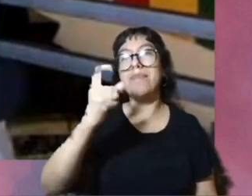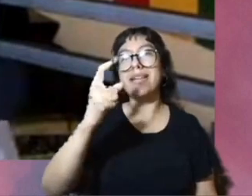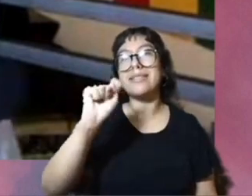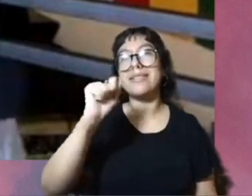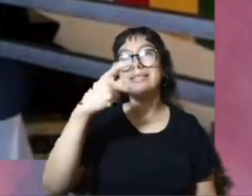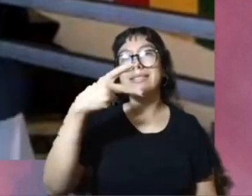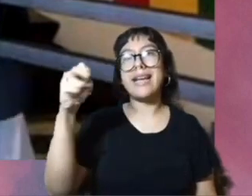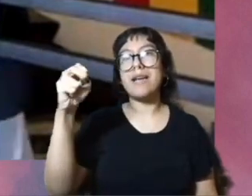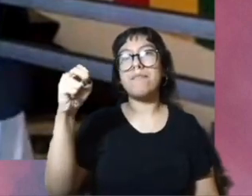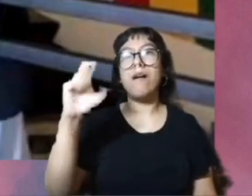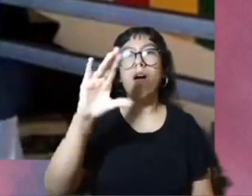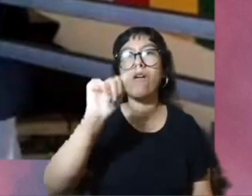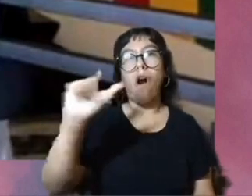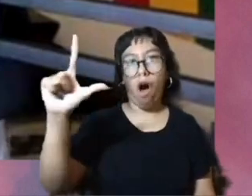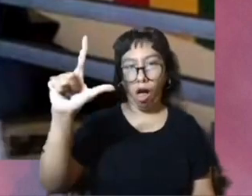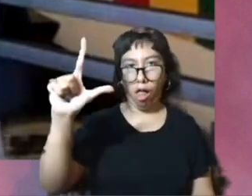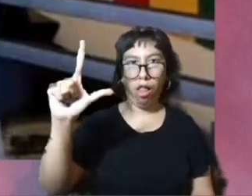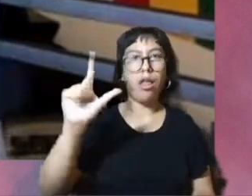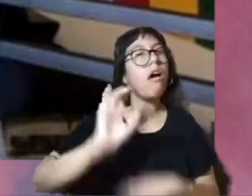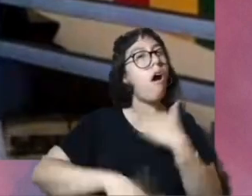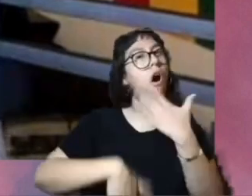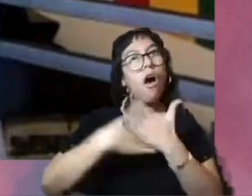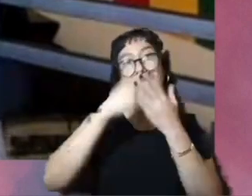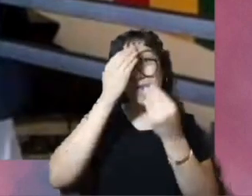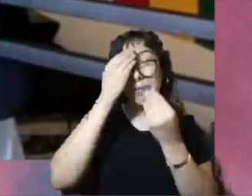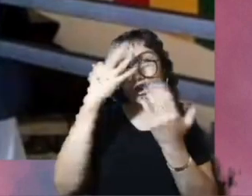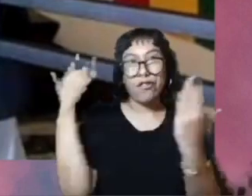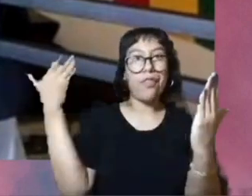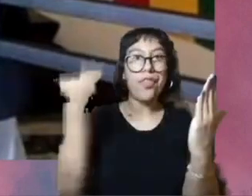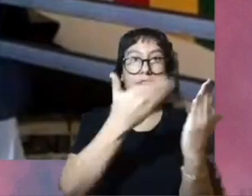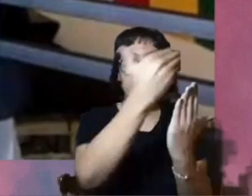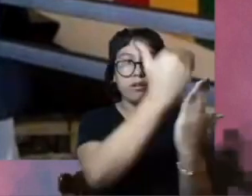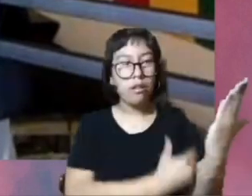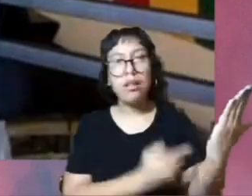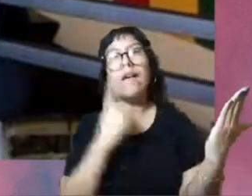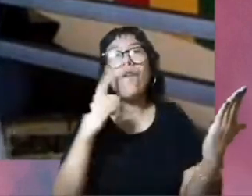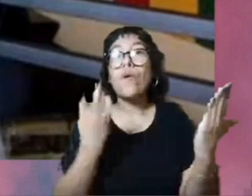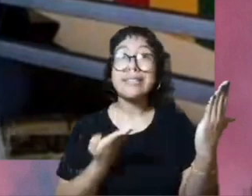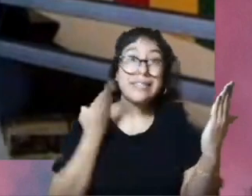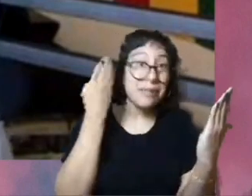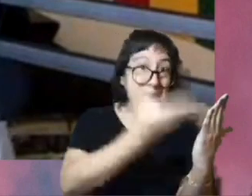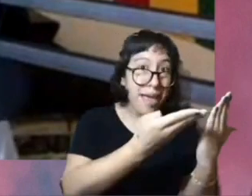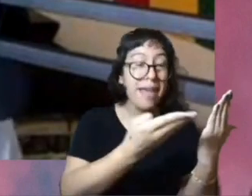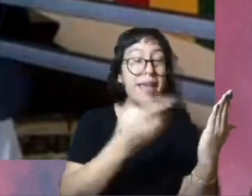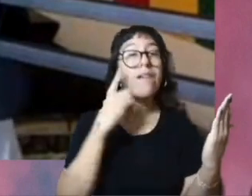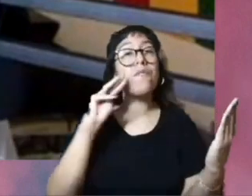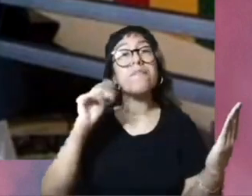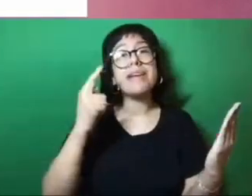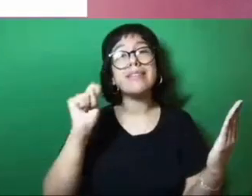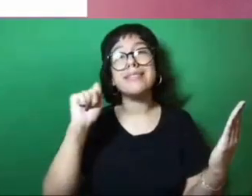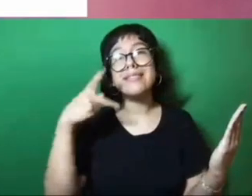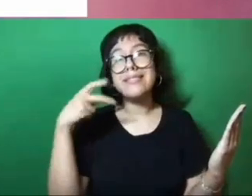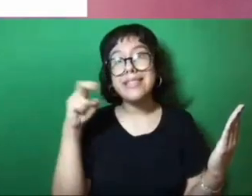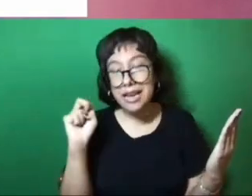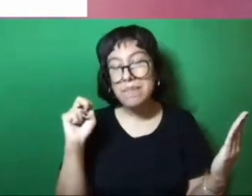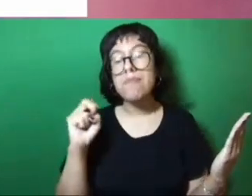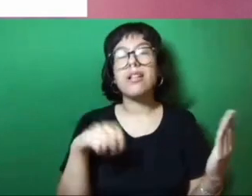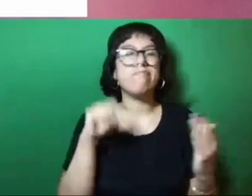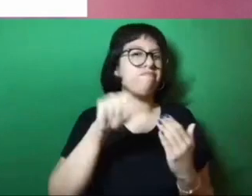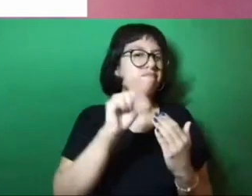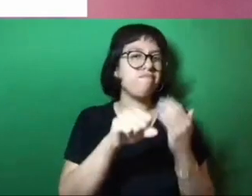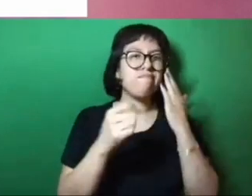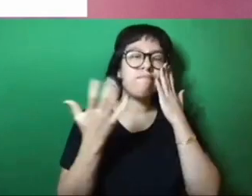bit.ly/YS mixtape call. And that's where you can find all the information that you need for submitting to the mixtape. And yeah,